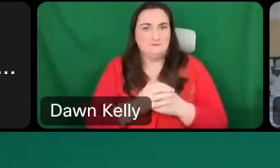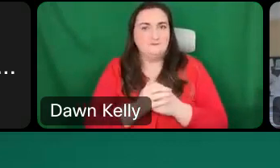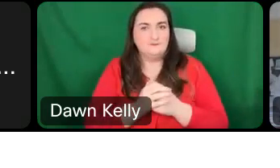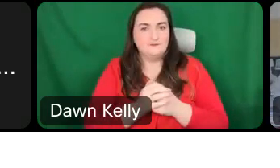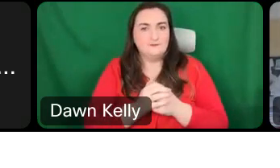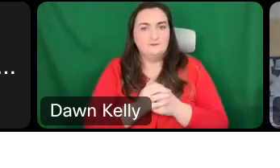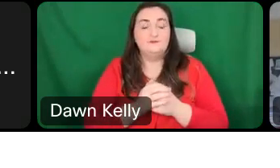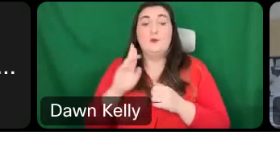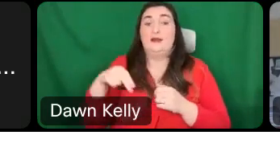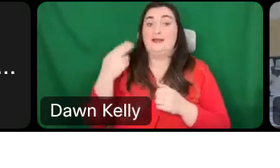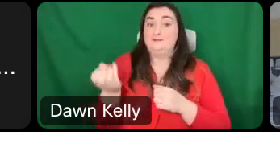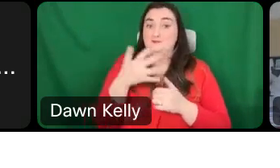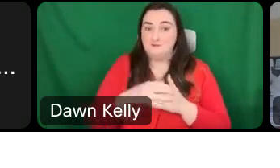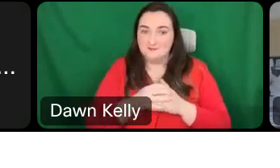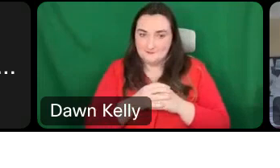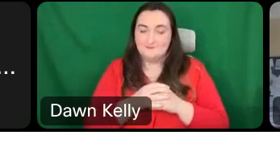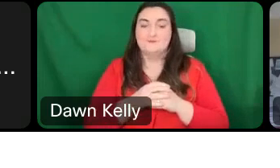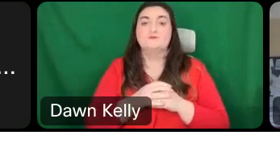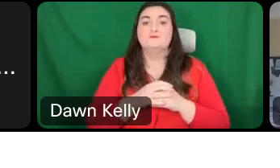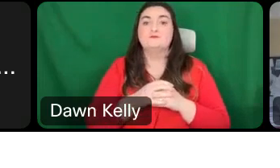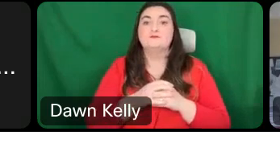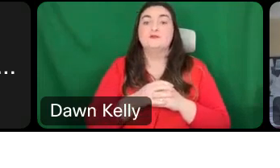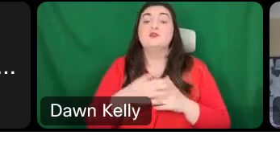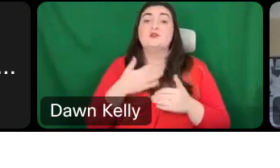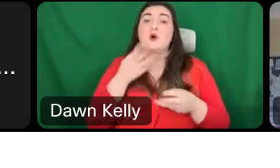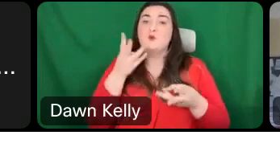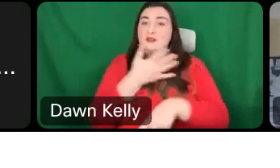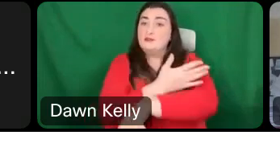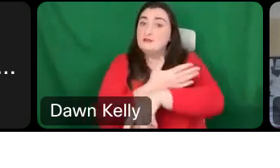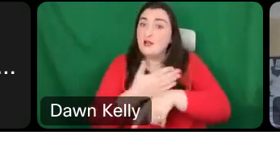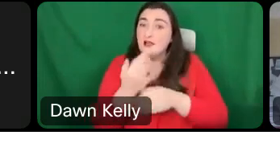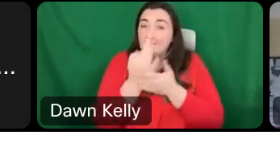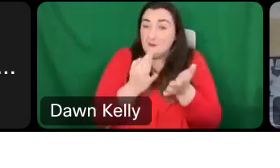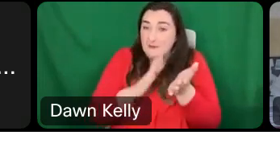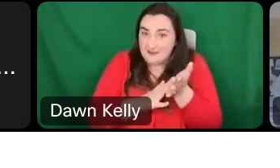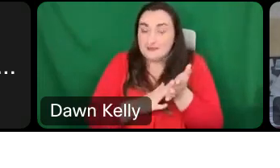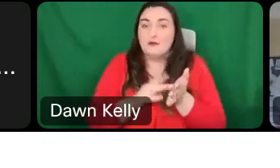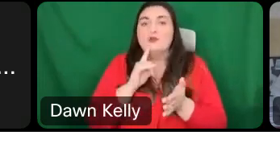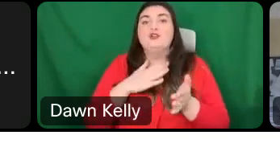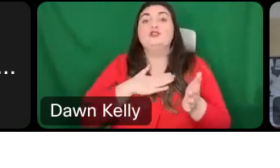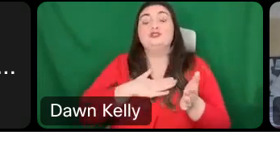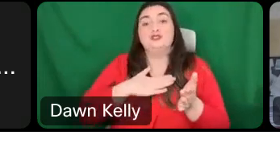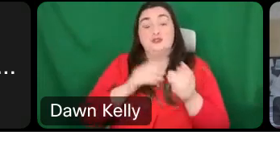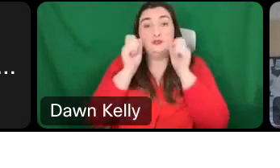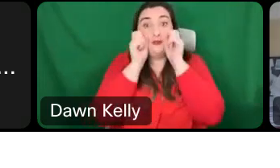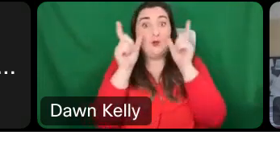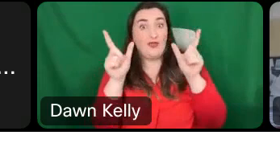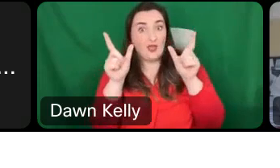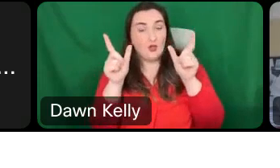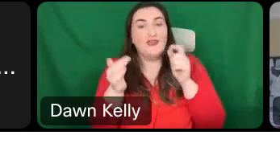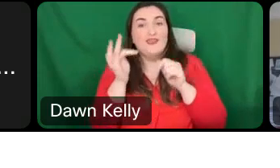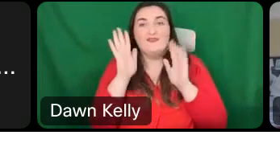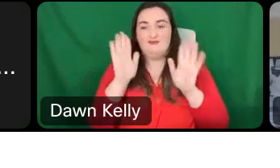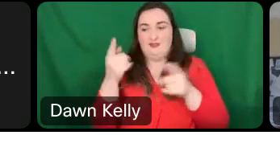Next slide there, please. So we're going to be starting in a few minutes, but just to be aware, if you've attended